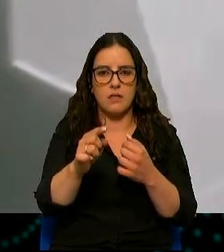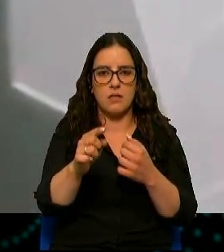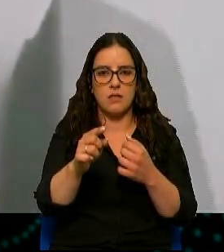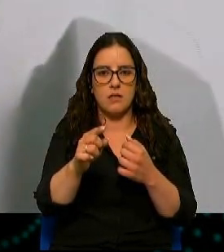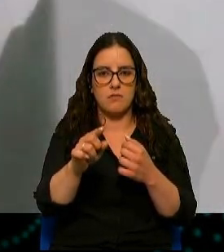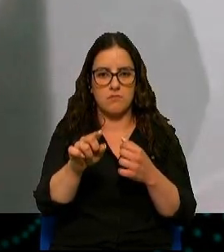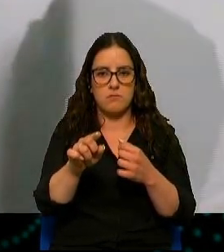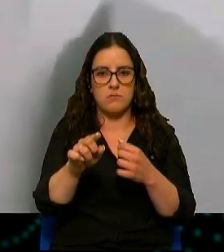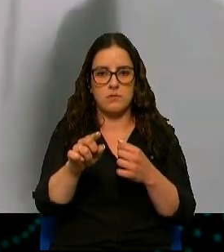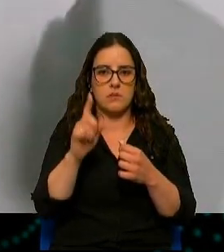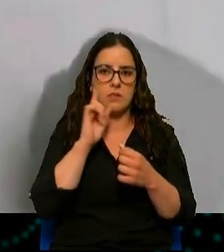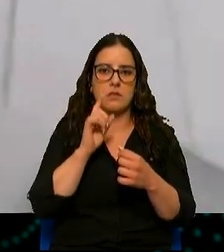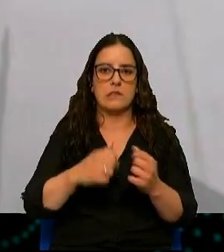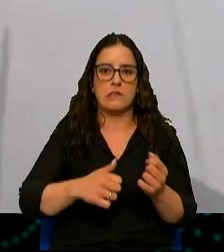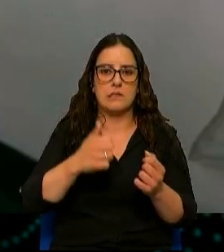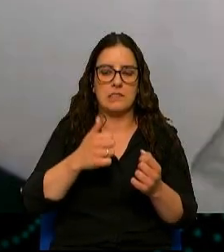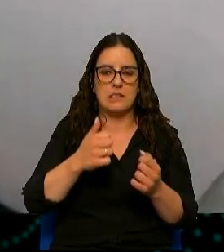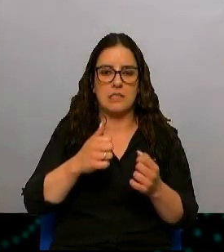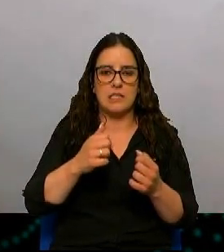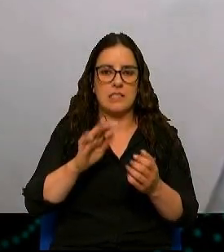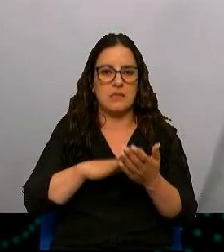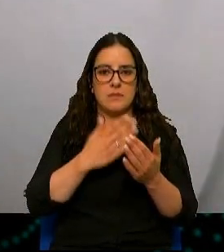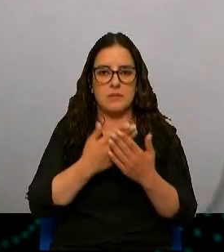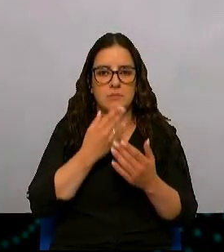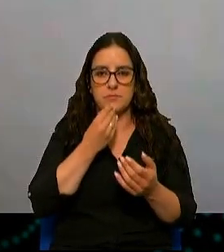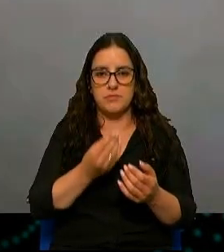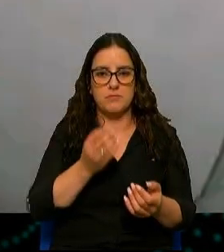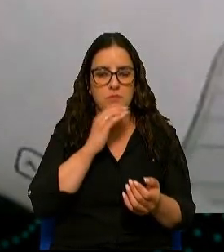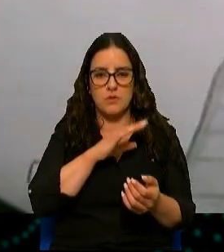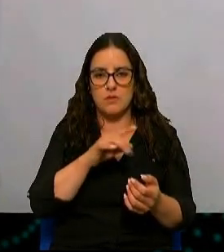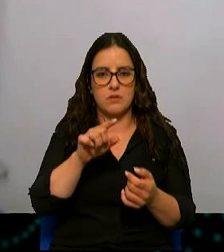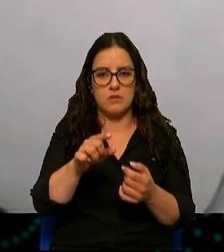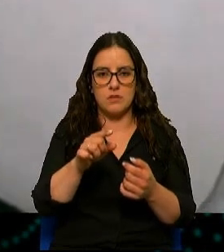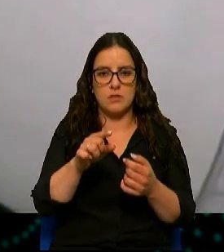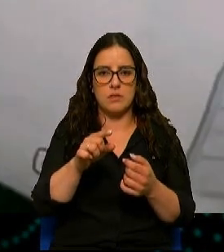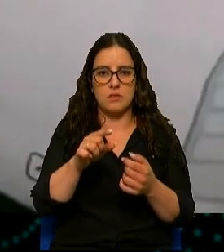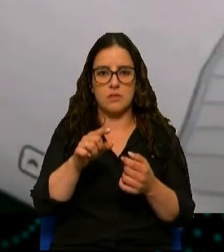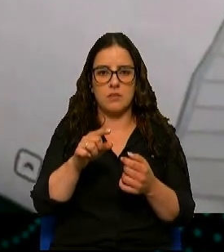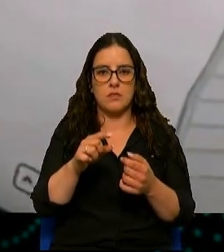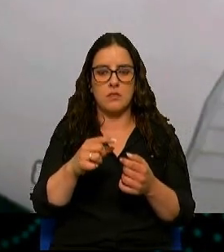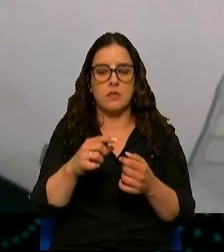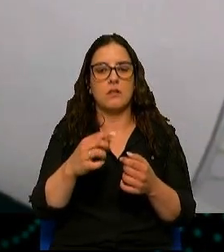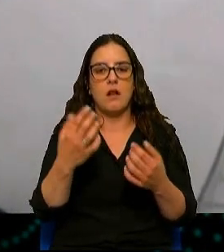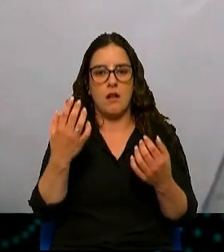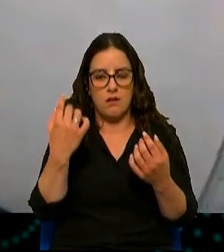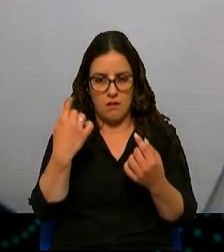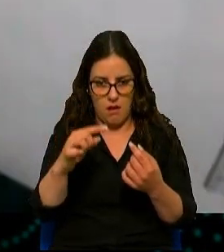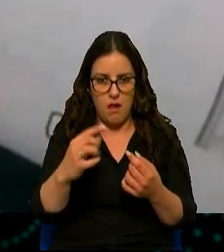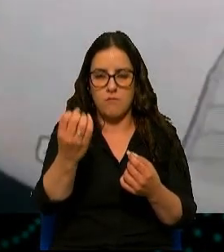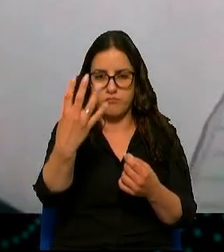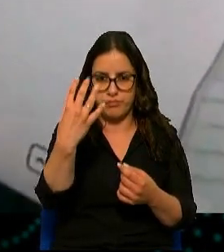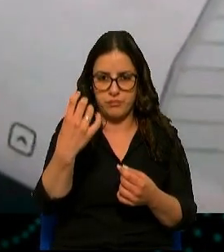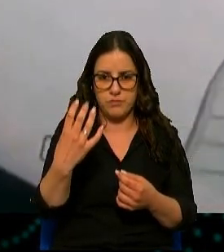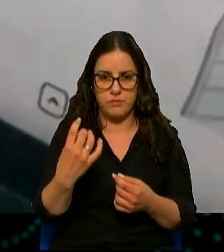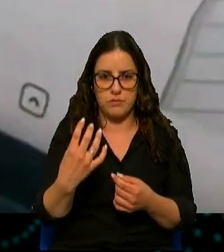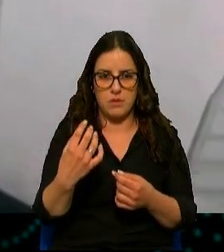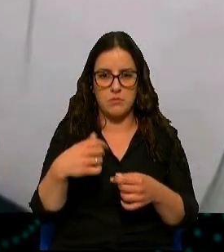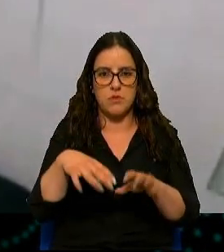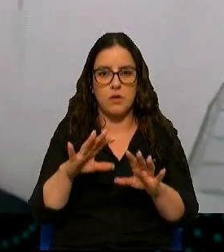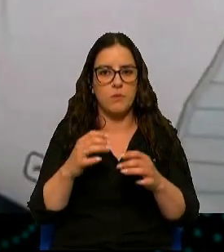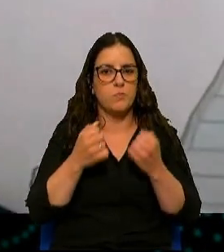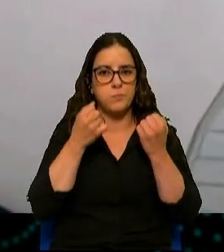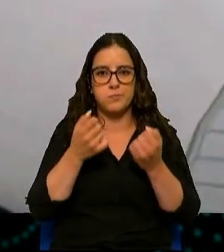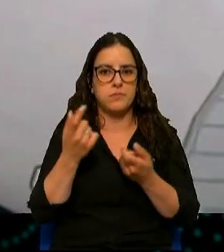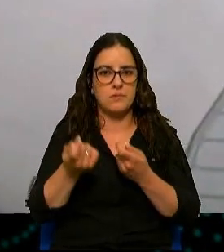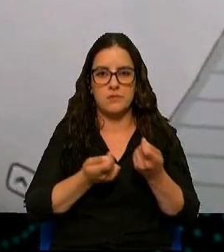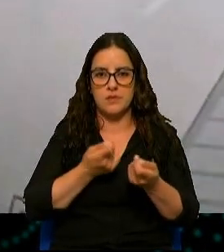a fundamental misinterpretation of the scene. It's correctly detected traffic lights, but it just can't handle the